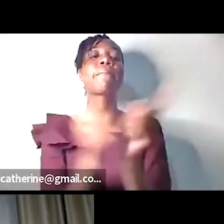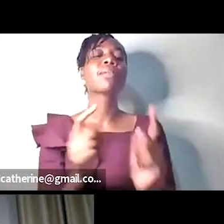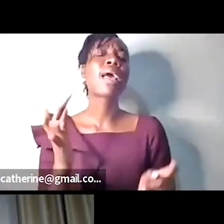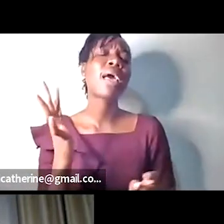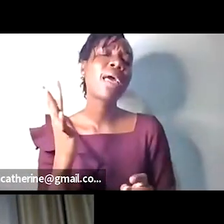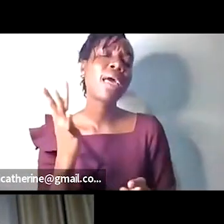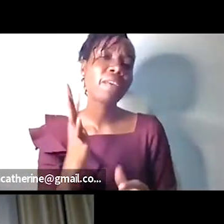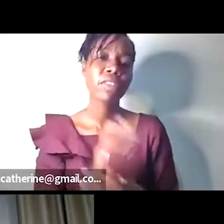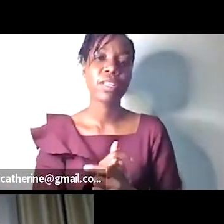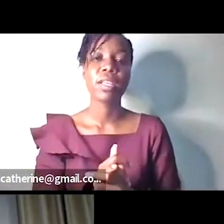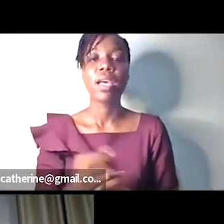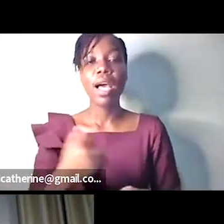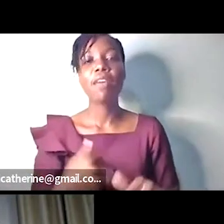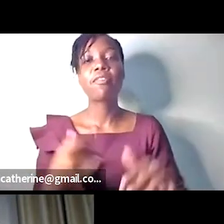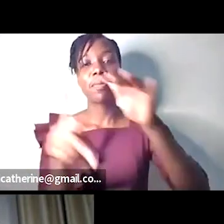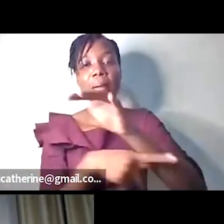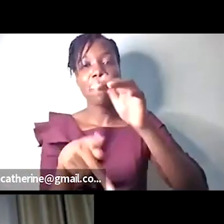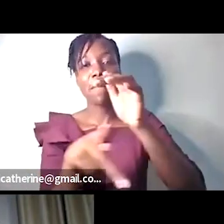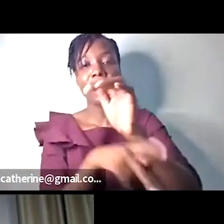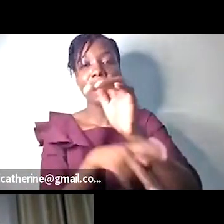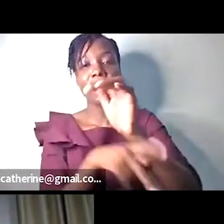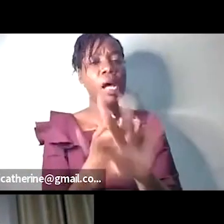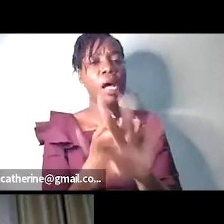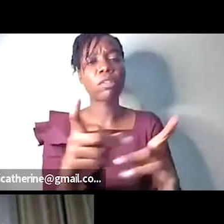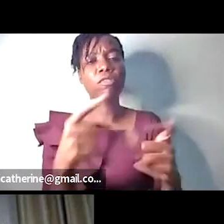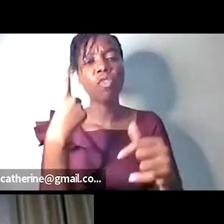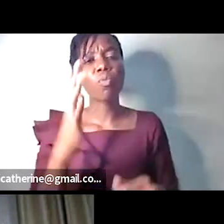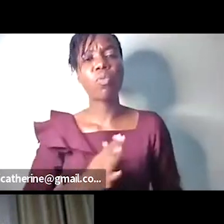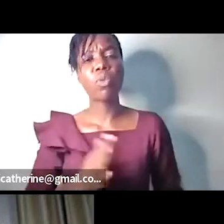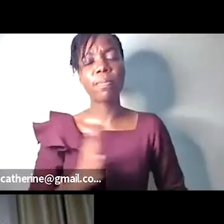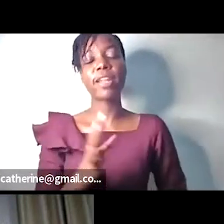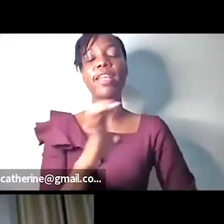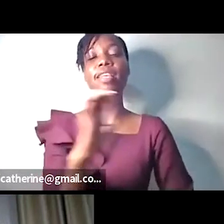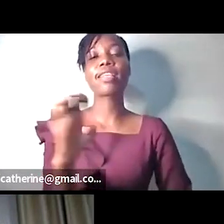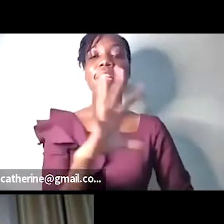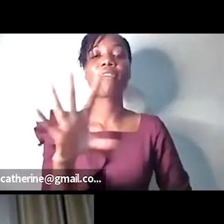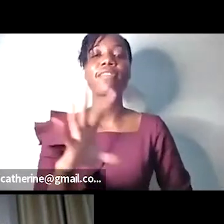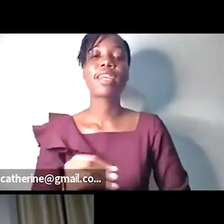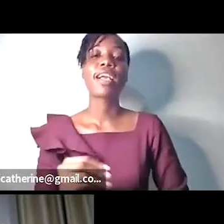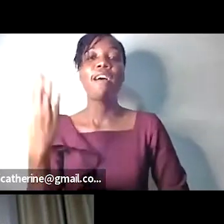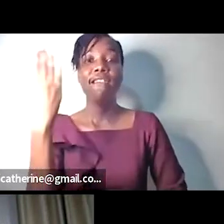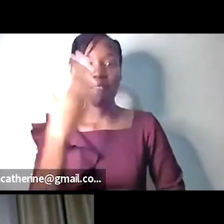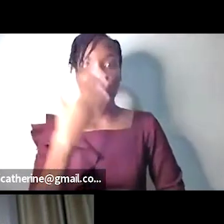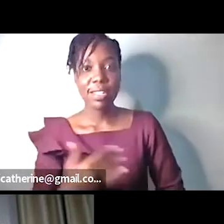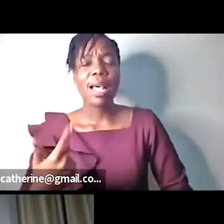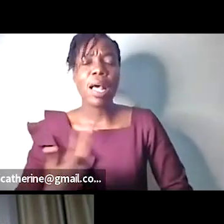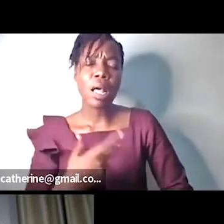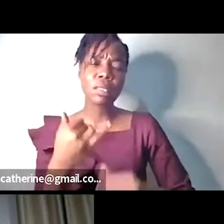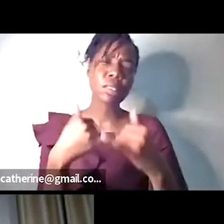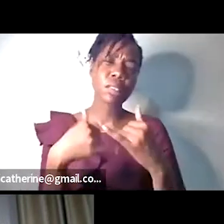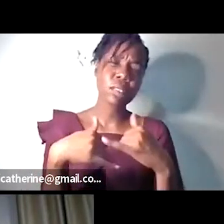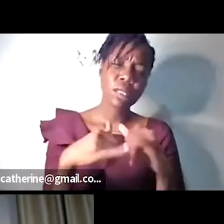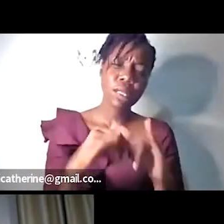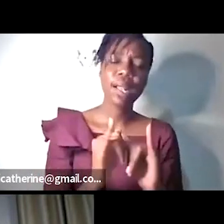primary hurdles women in East Africa face, attempting to balance our